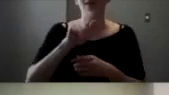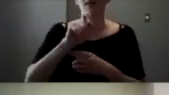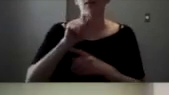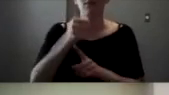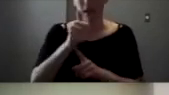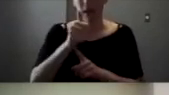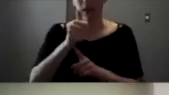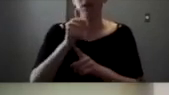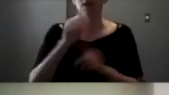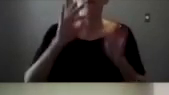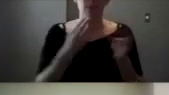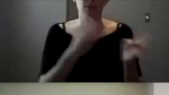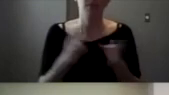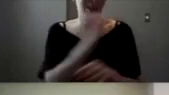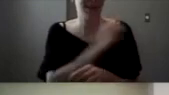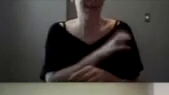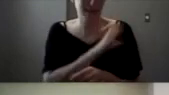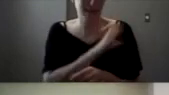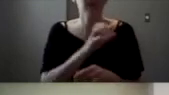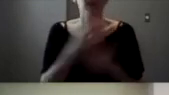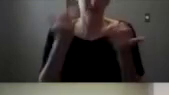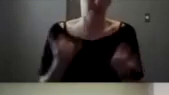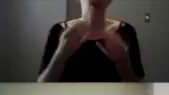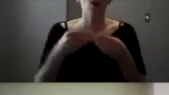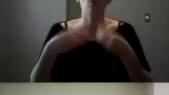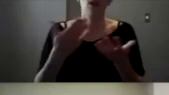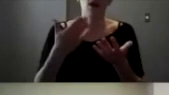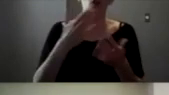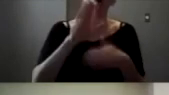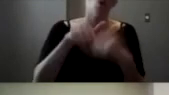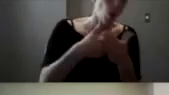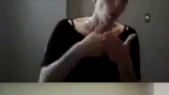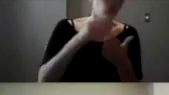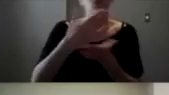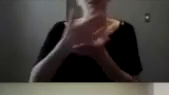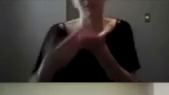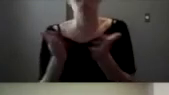their services by telehealth. Next slide.